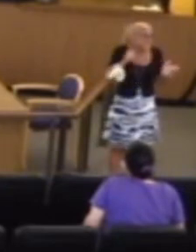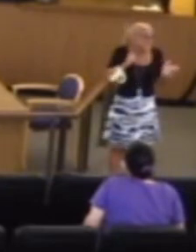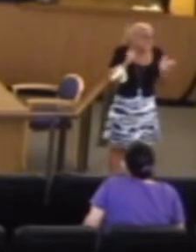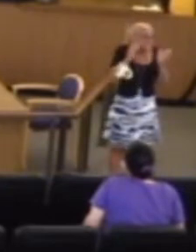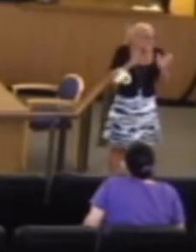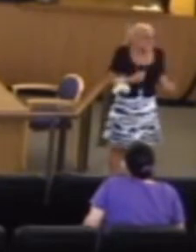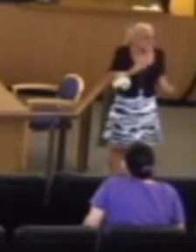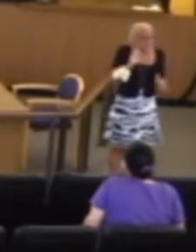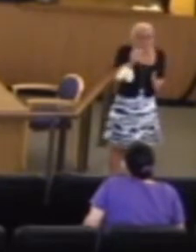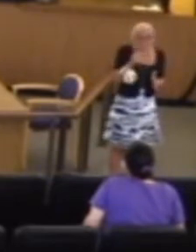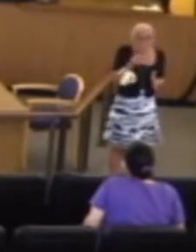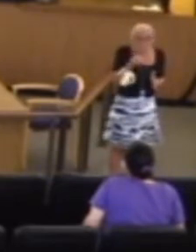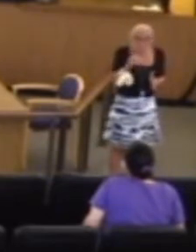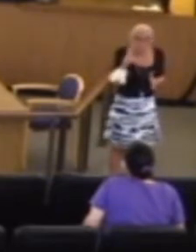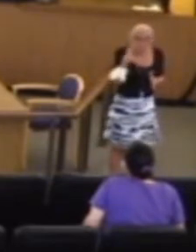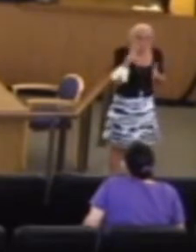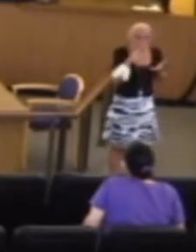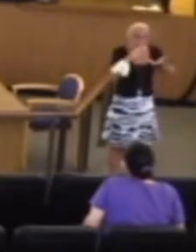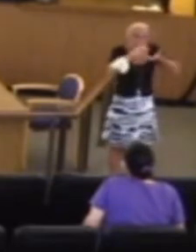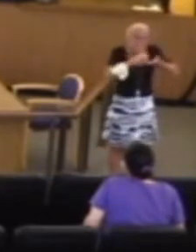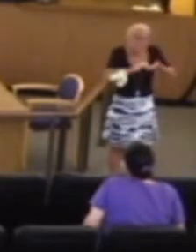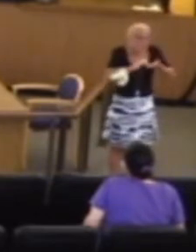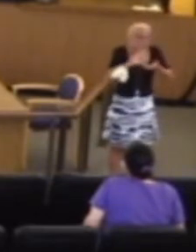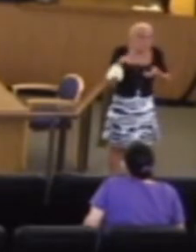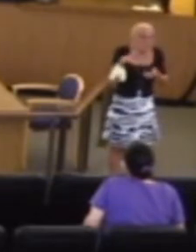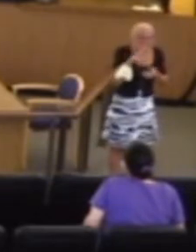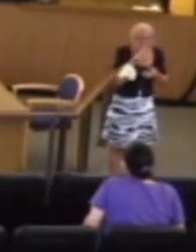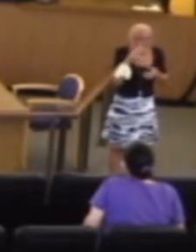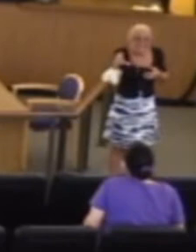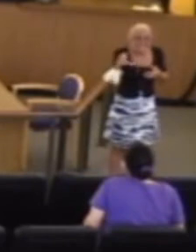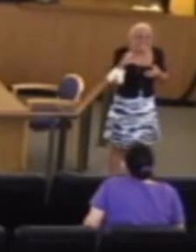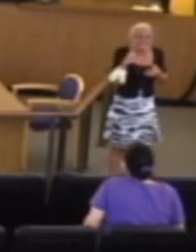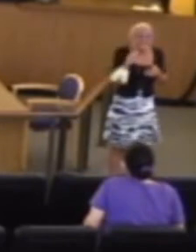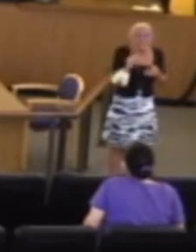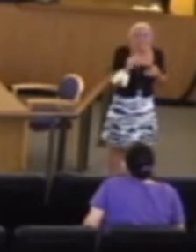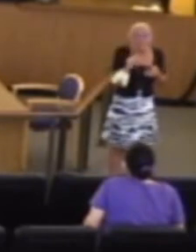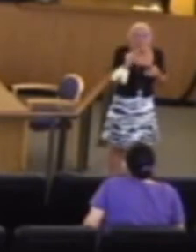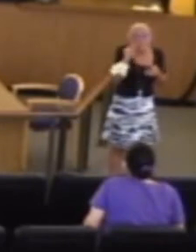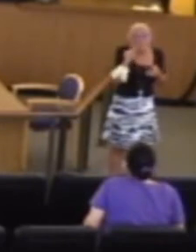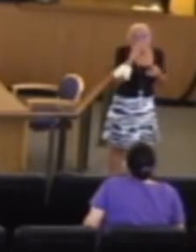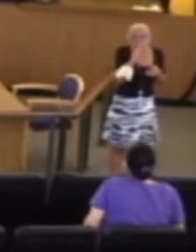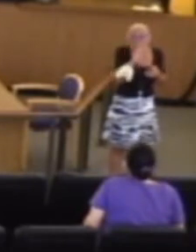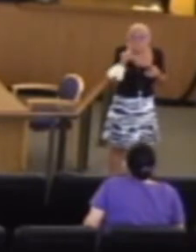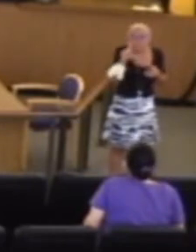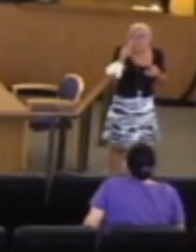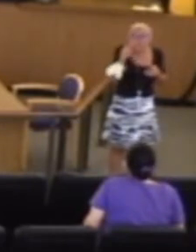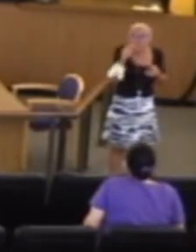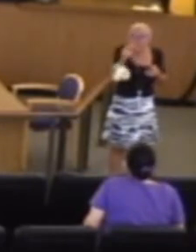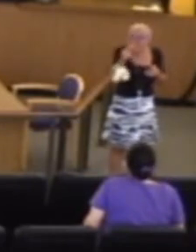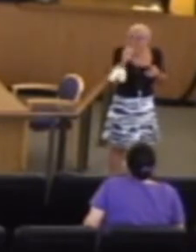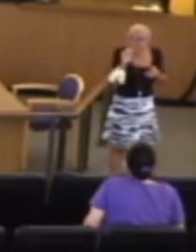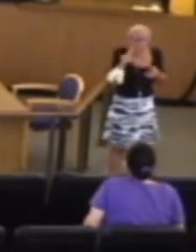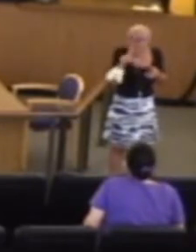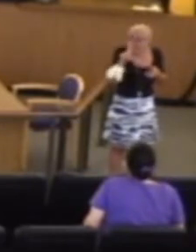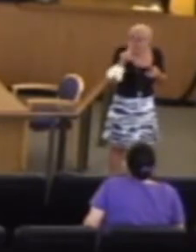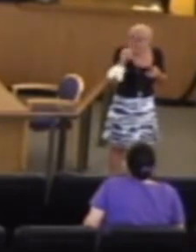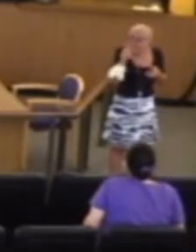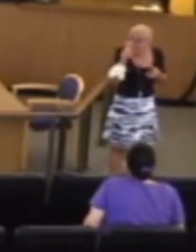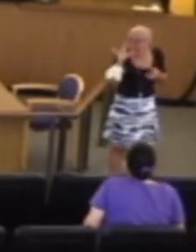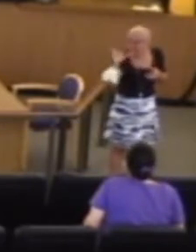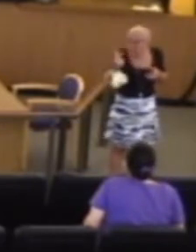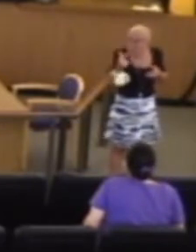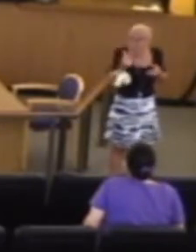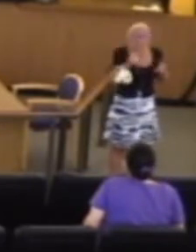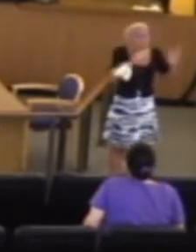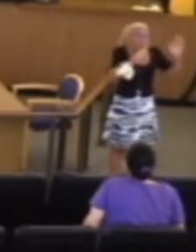Washington, D.C. We want to thank Northwell and Michael Dowling and his team for this collaboration, which we hope is the first of